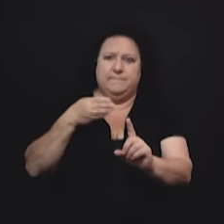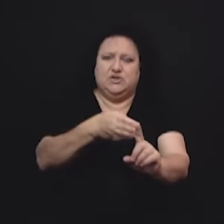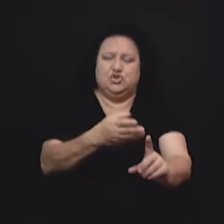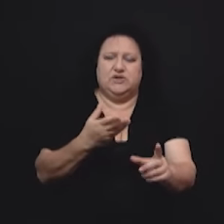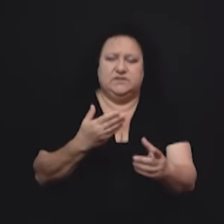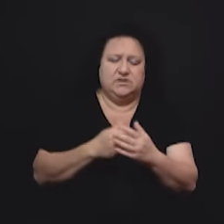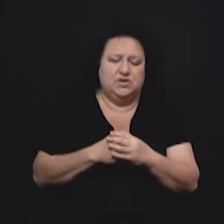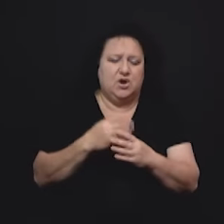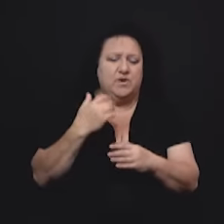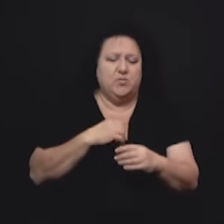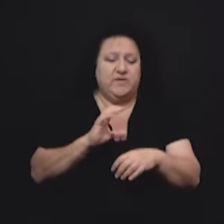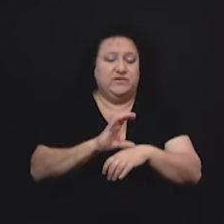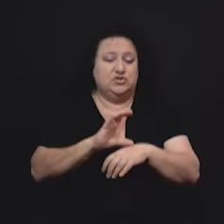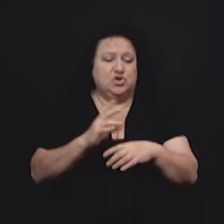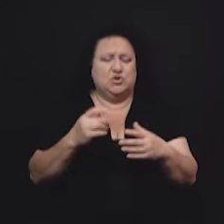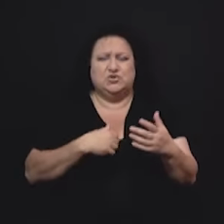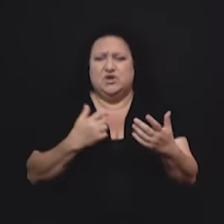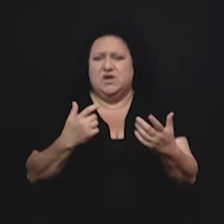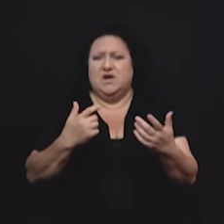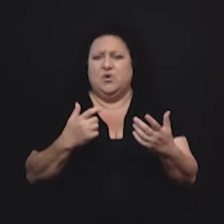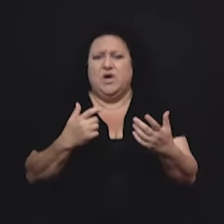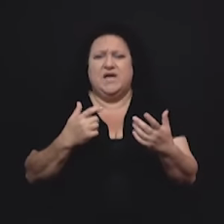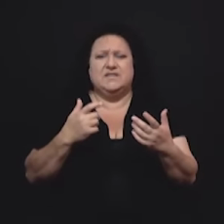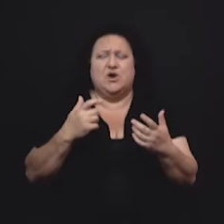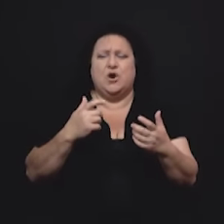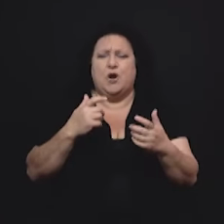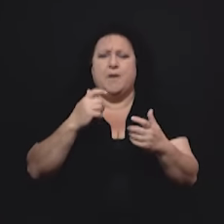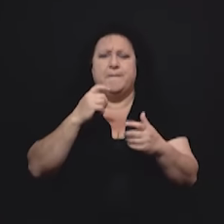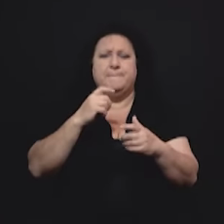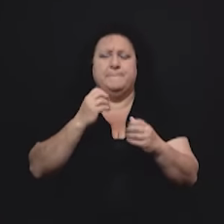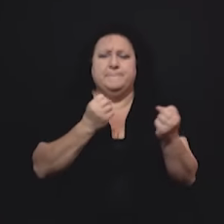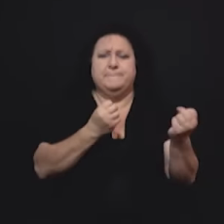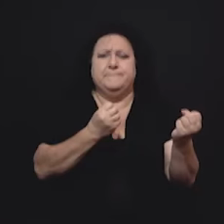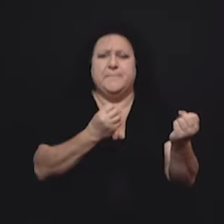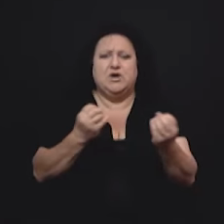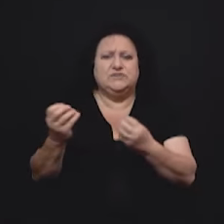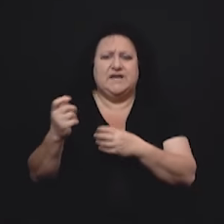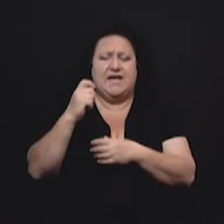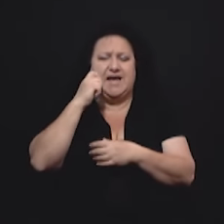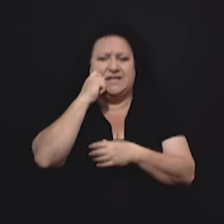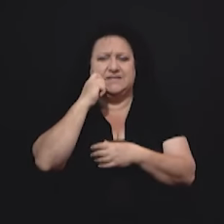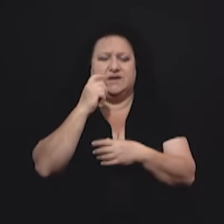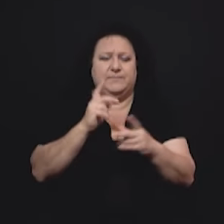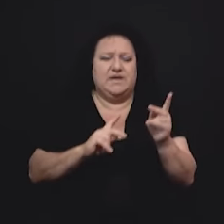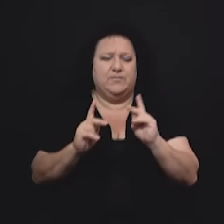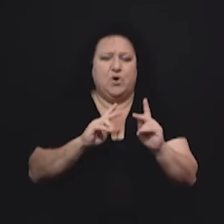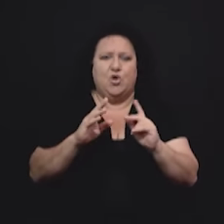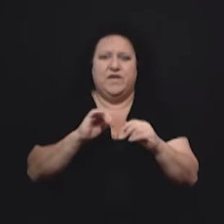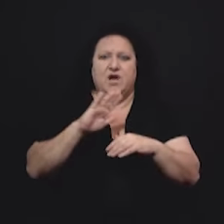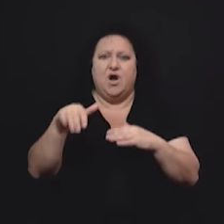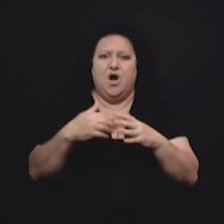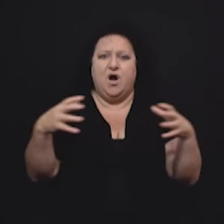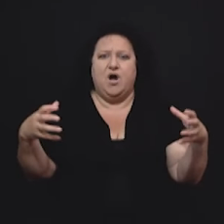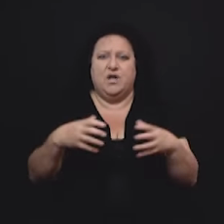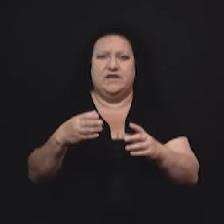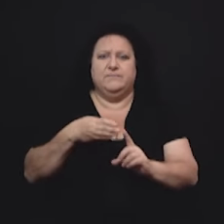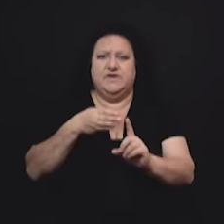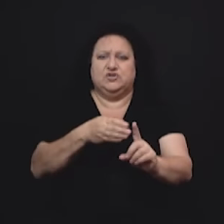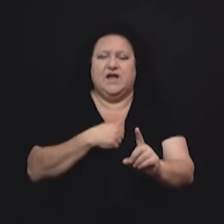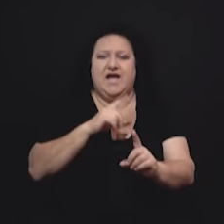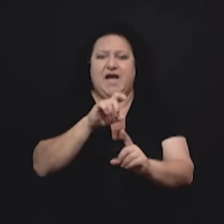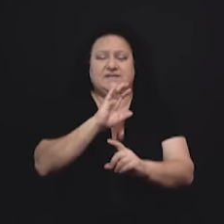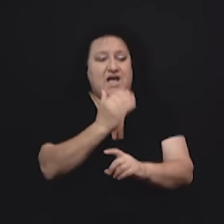a diverse, multi-ethnic people began to go on mission. I asked, what is our mission statement? Some of us got it,